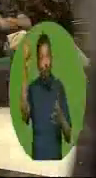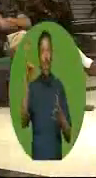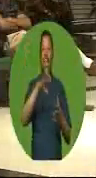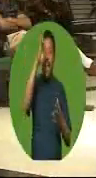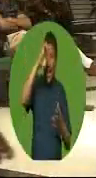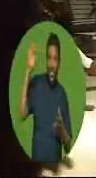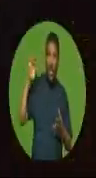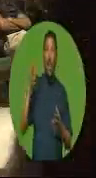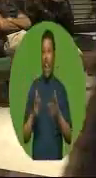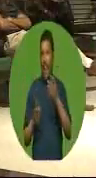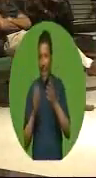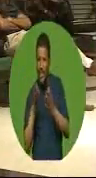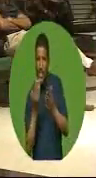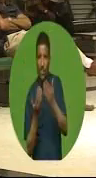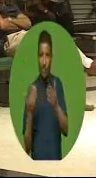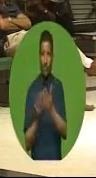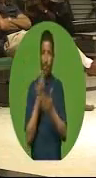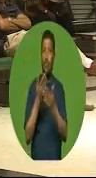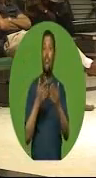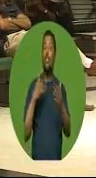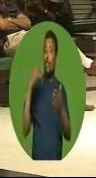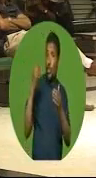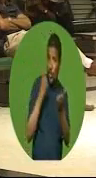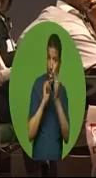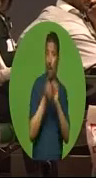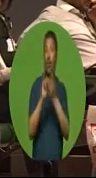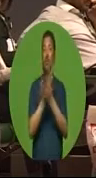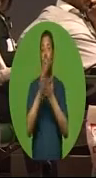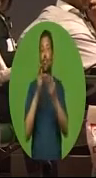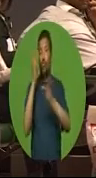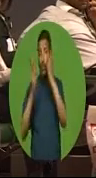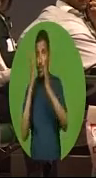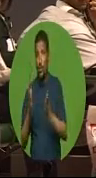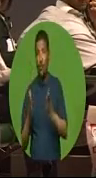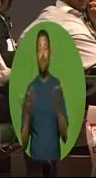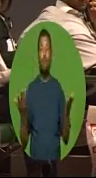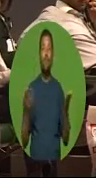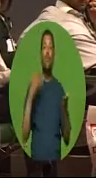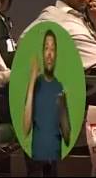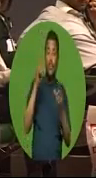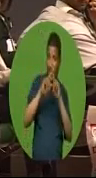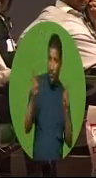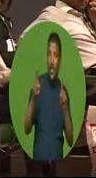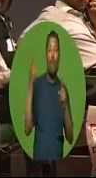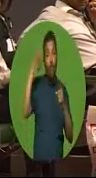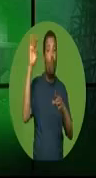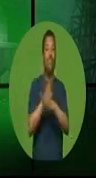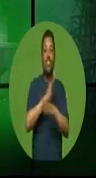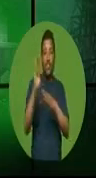Asia's greatest share in tourist inflows, specifically for business